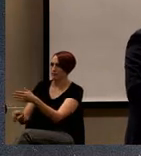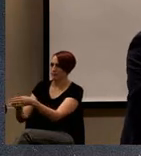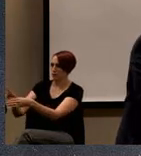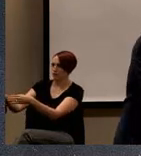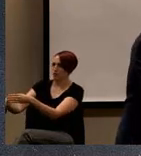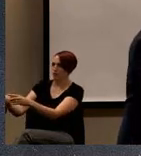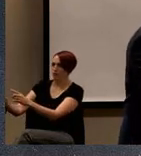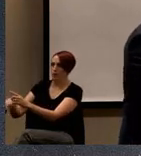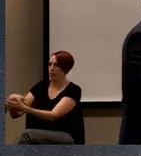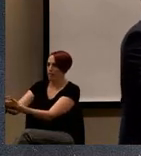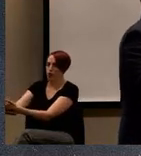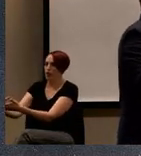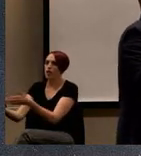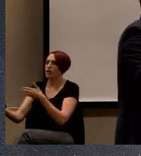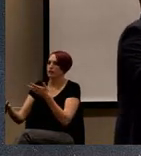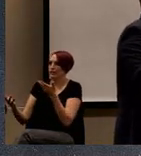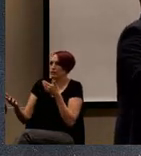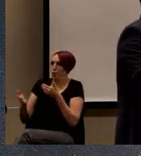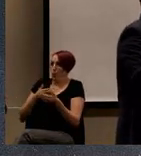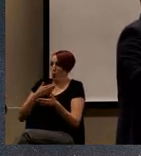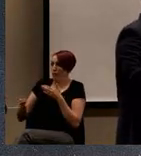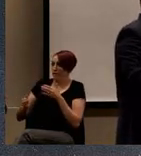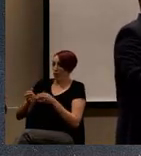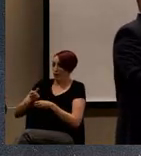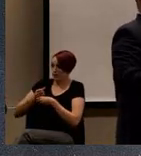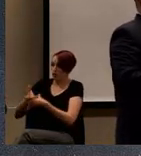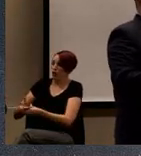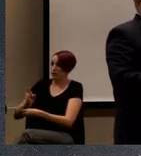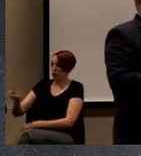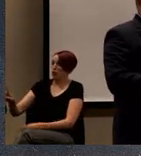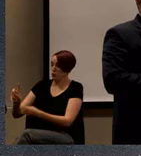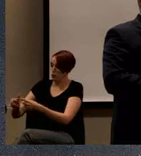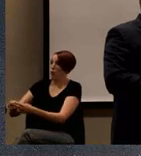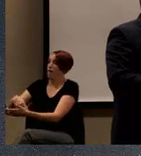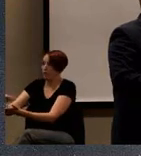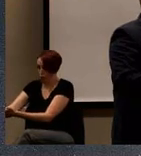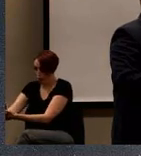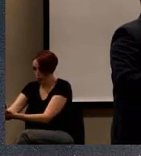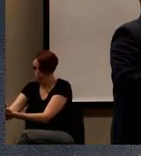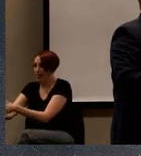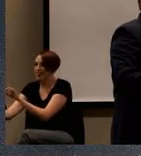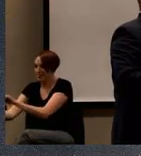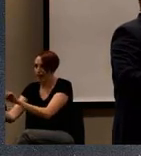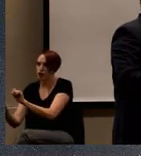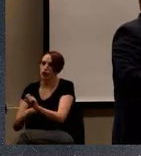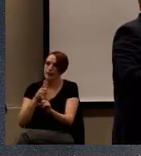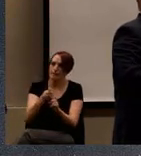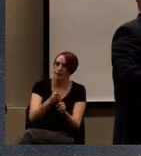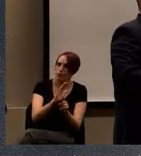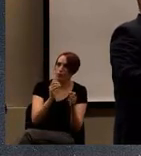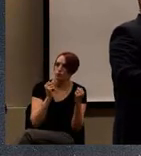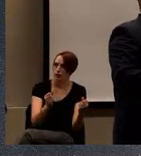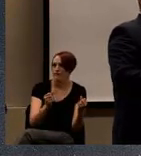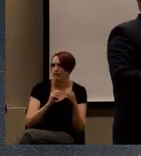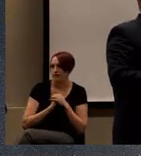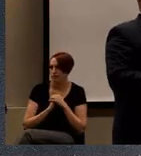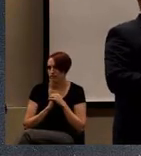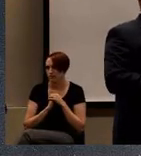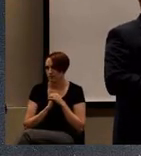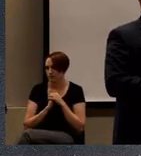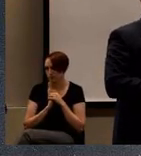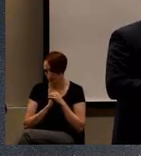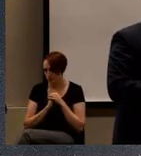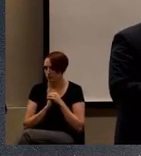risk. It's whatever risk factors contributed to you having a fall are very similar to risk